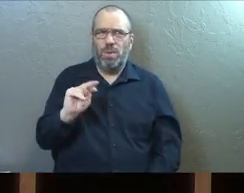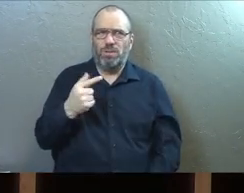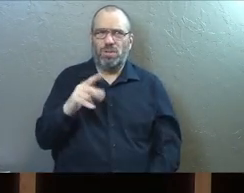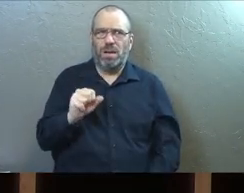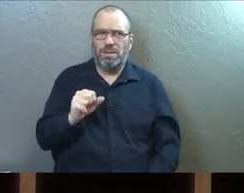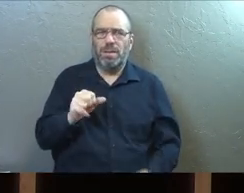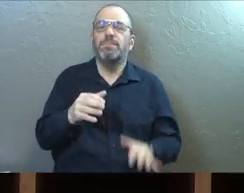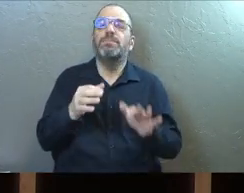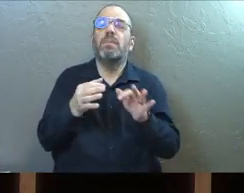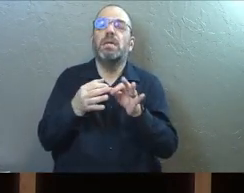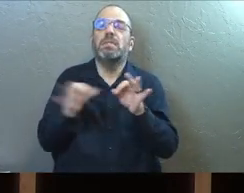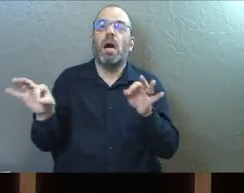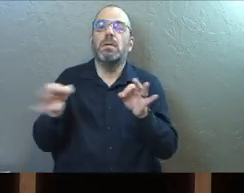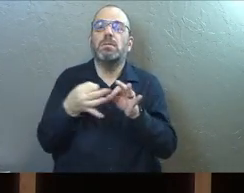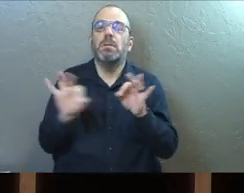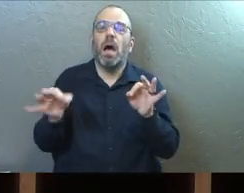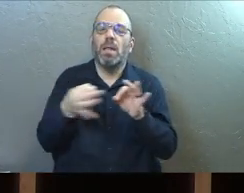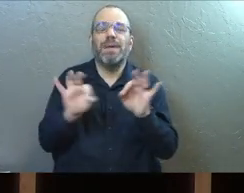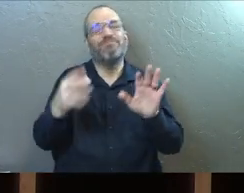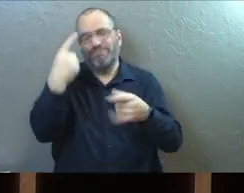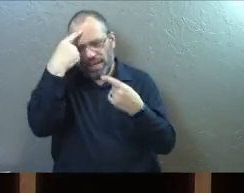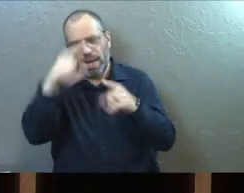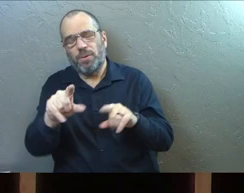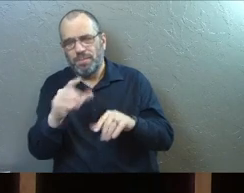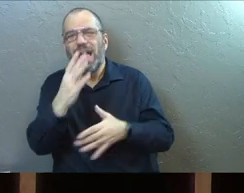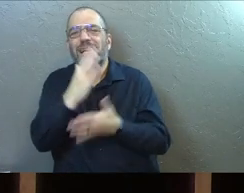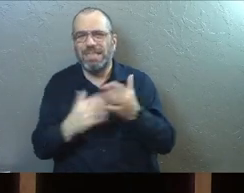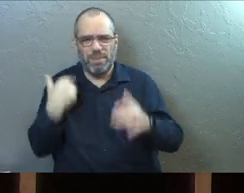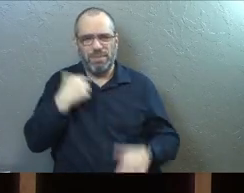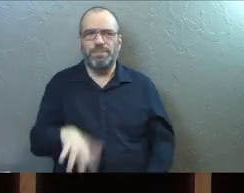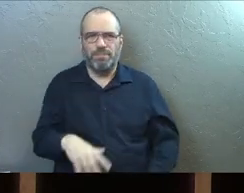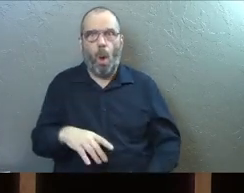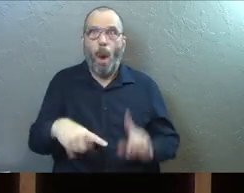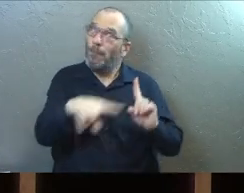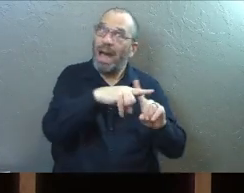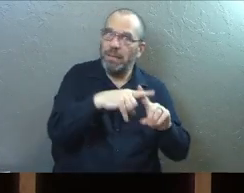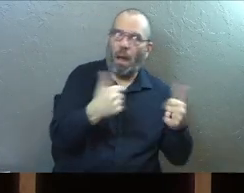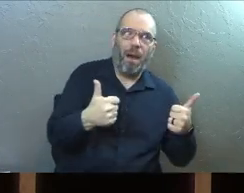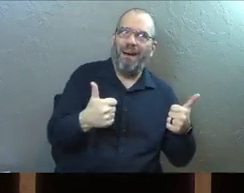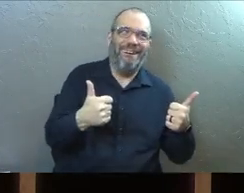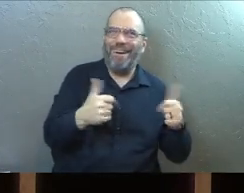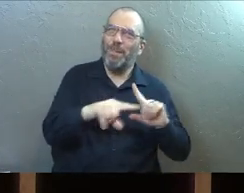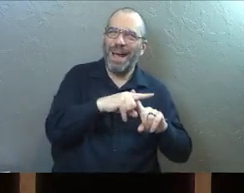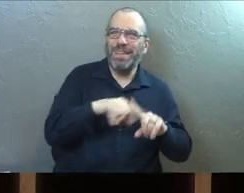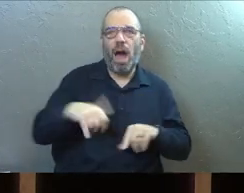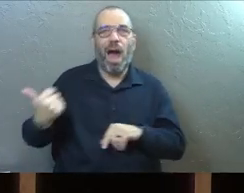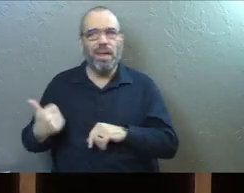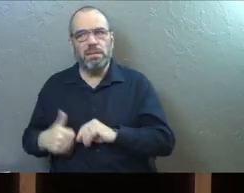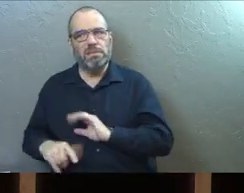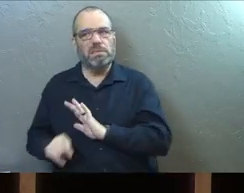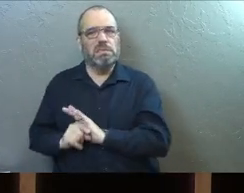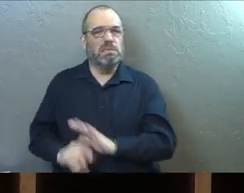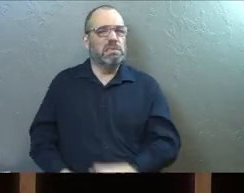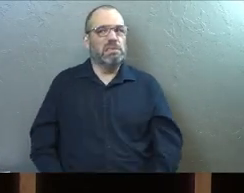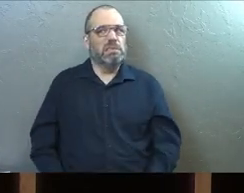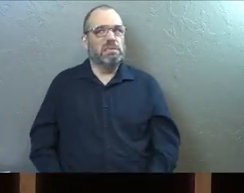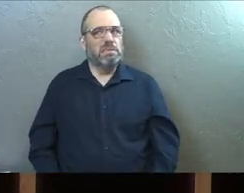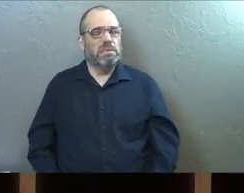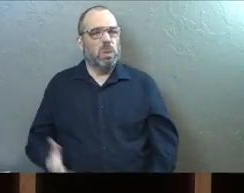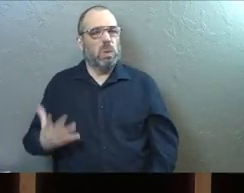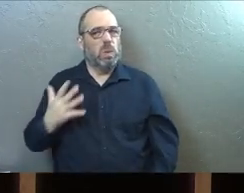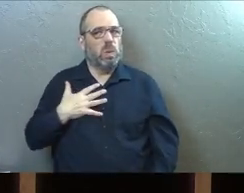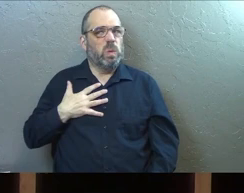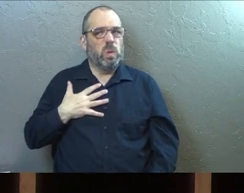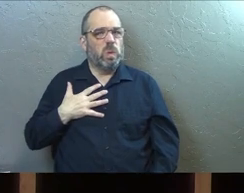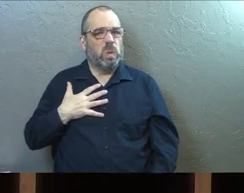So it's, and I agree with that too. For some of us, it's a very positive word. For others of us, the word can